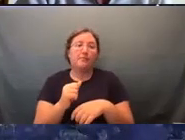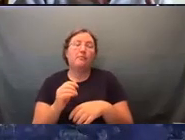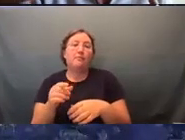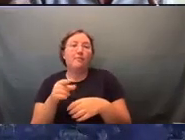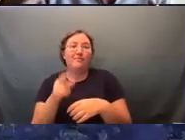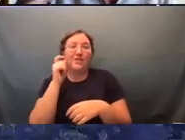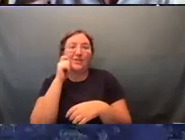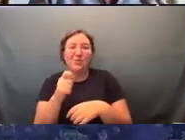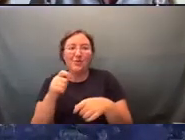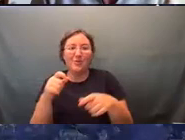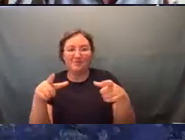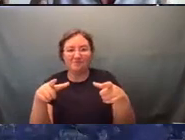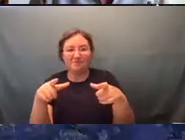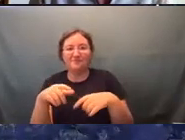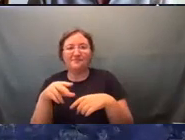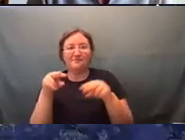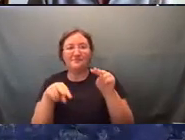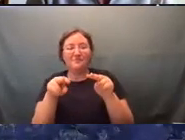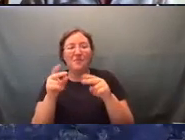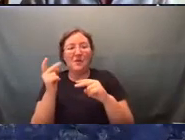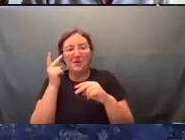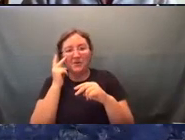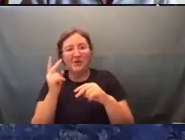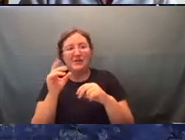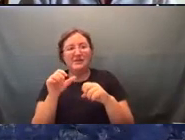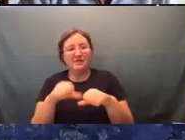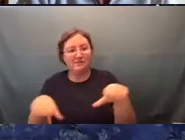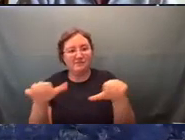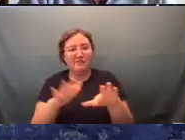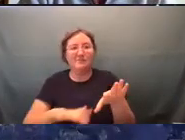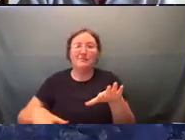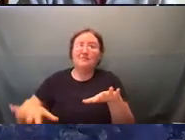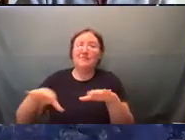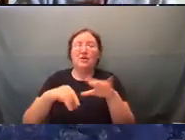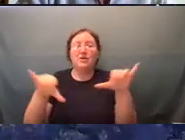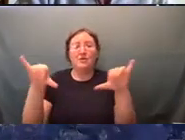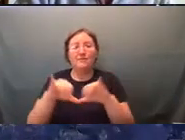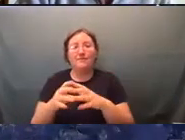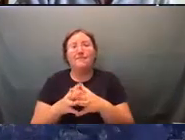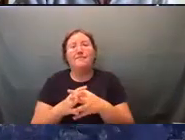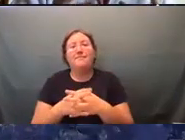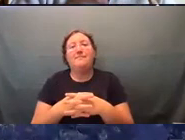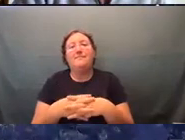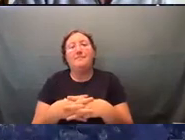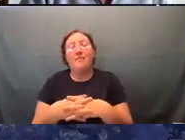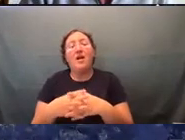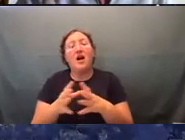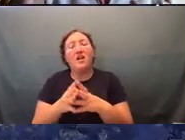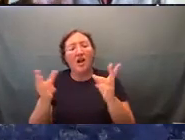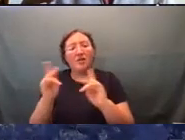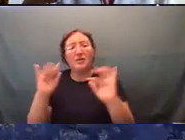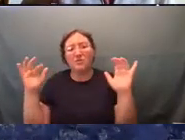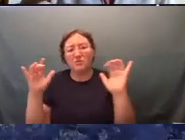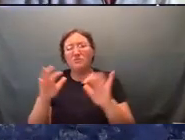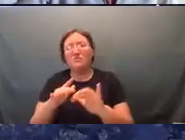shot, just again, to kind of take in the scope of what's going on in Yosemite Valley. Lots of people all the